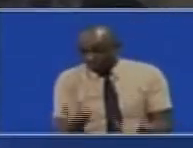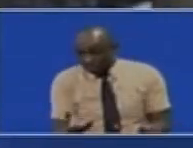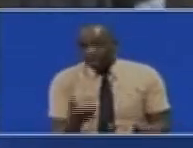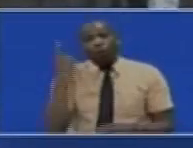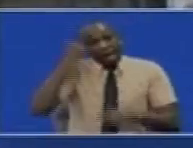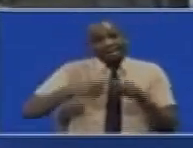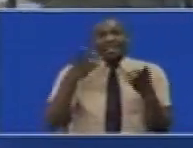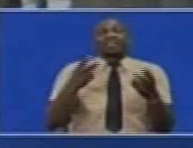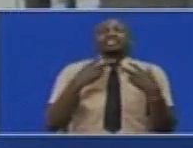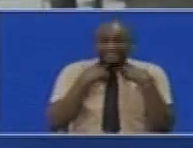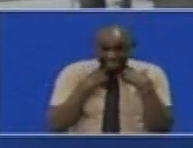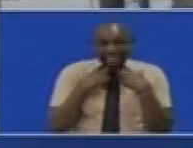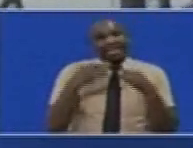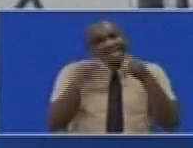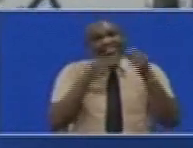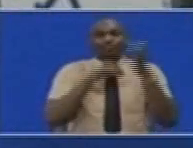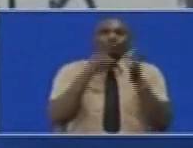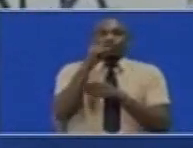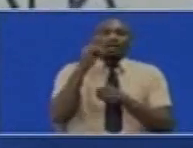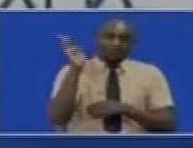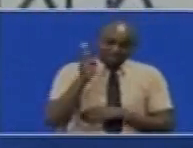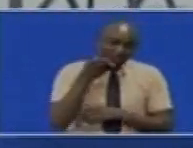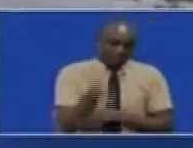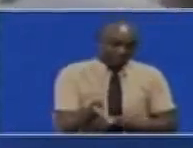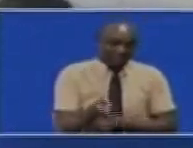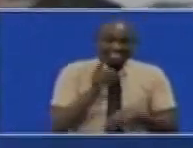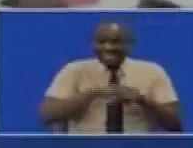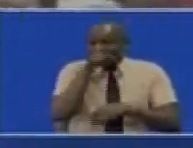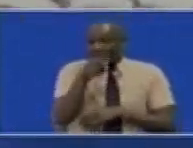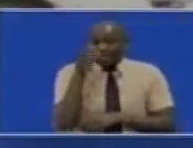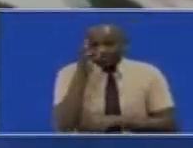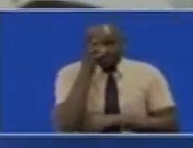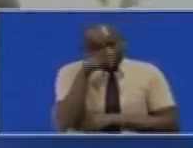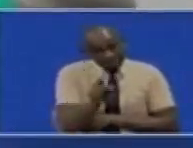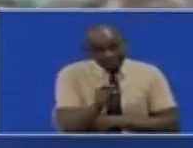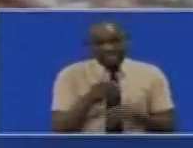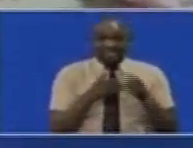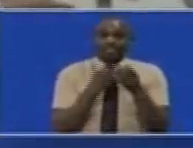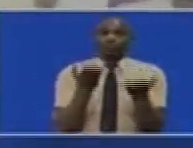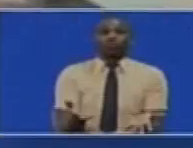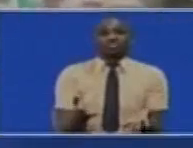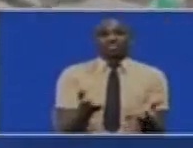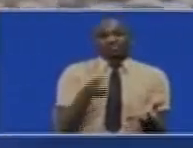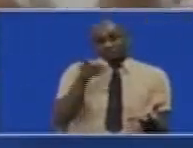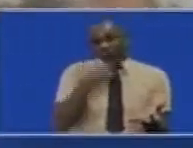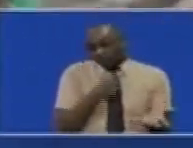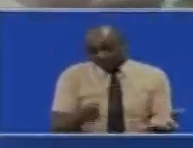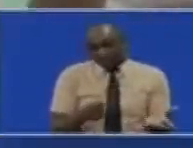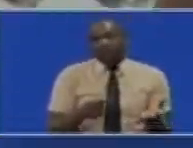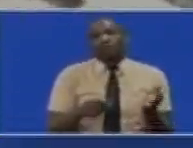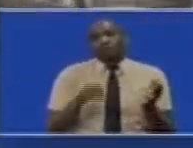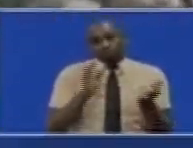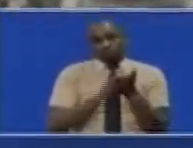1 year over an 8.1 billion shilling debt. At that time, President Kibaki was leading the Yes campaign for the proposed